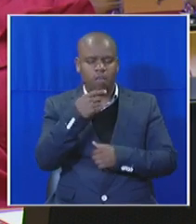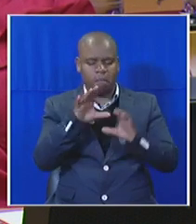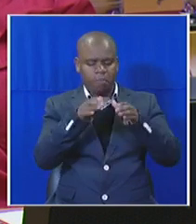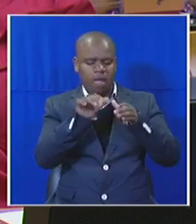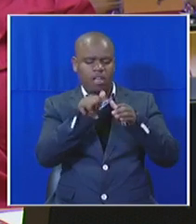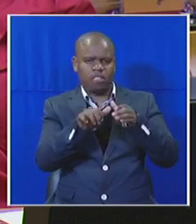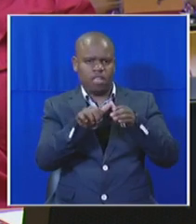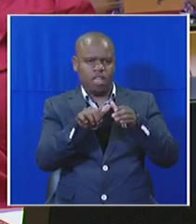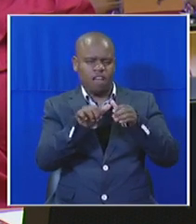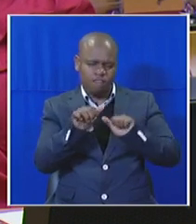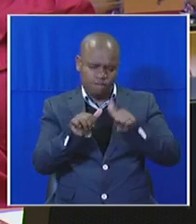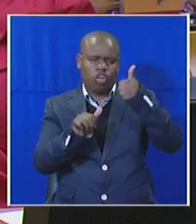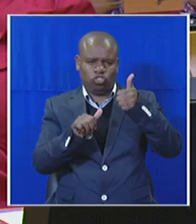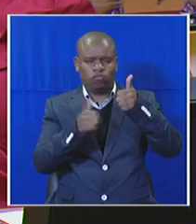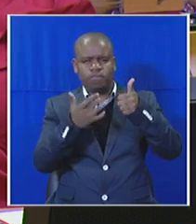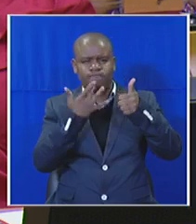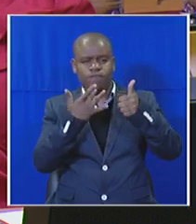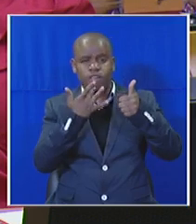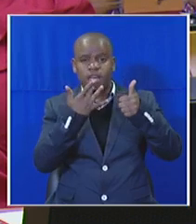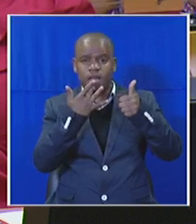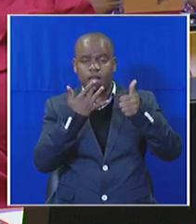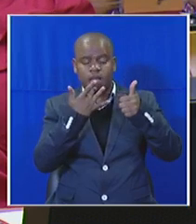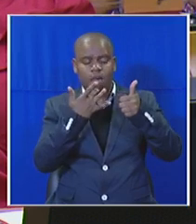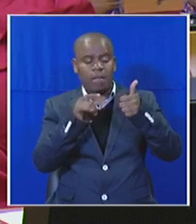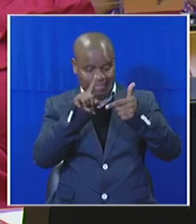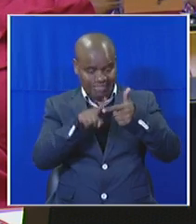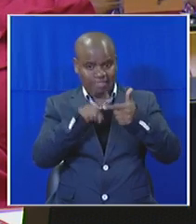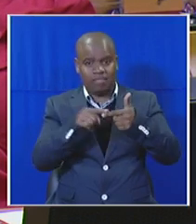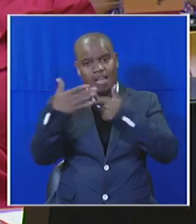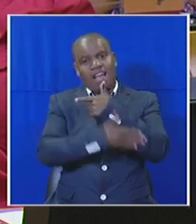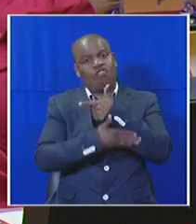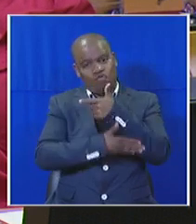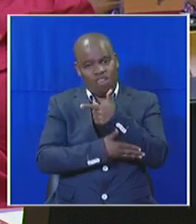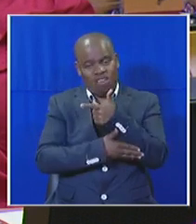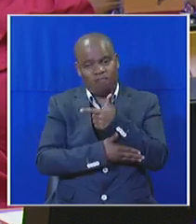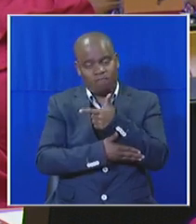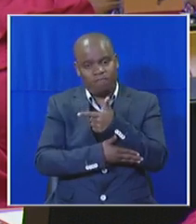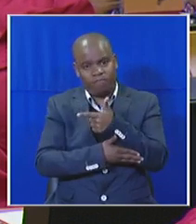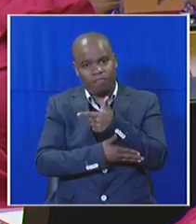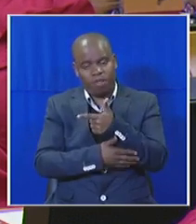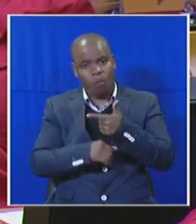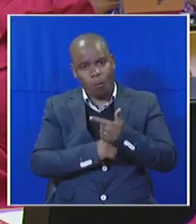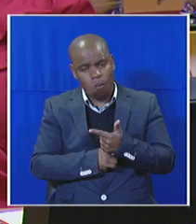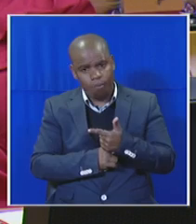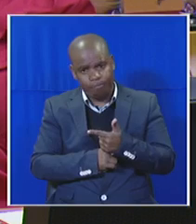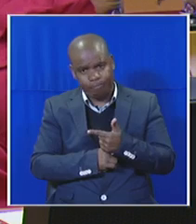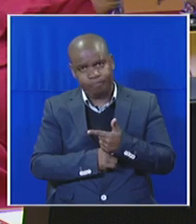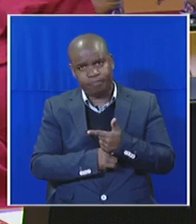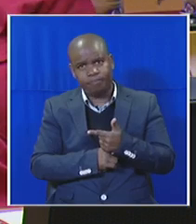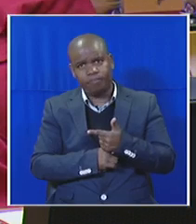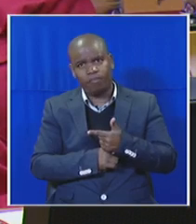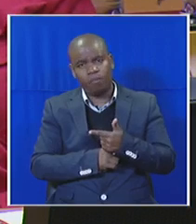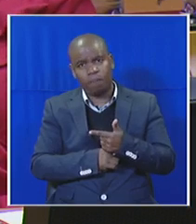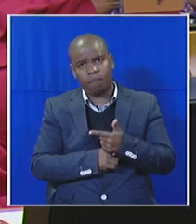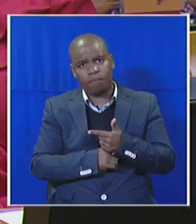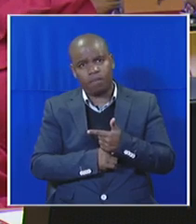ke empendulweni yakhe cha, South Africa comes first and ANC comes later. Manje ke kulolu daba